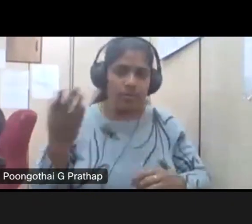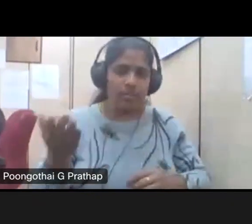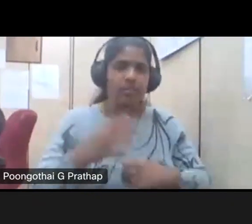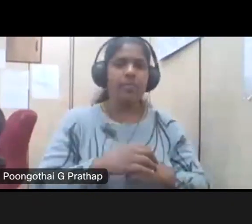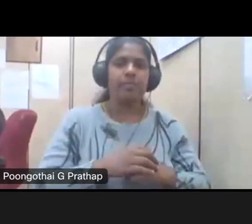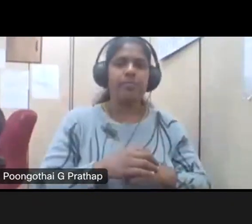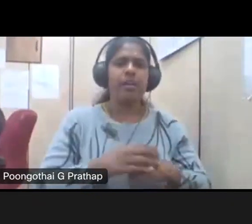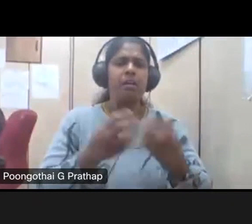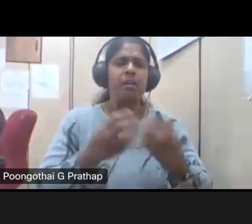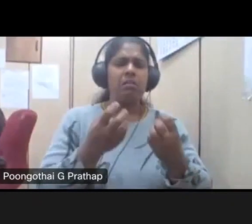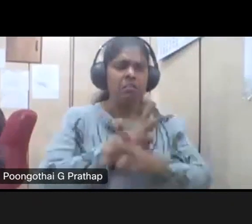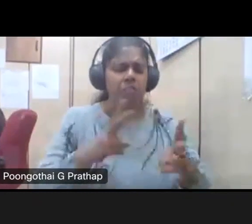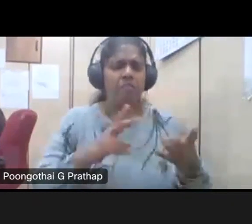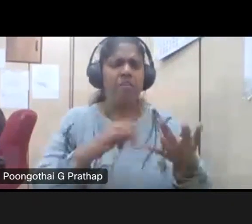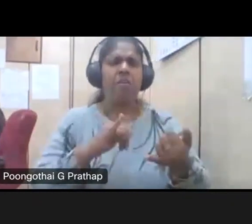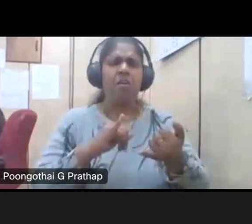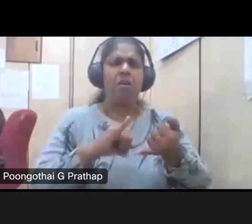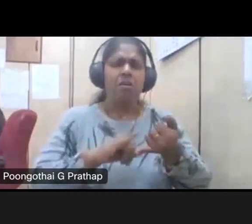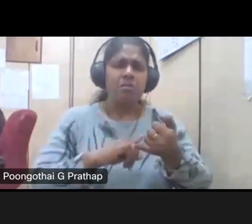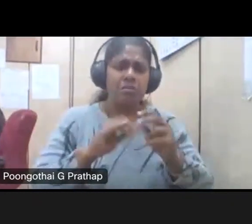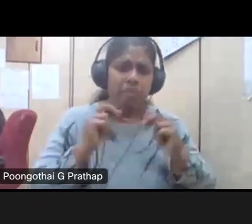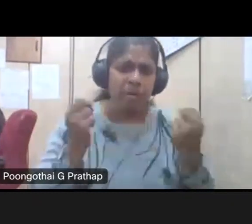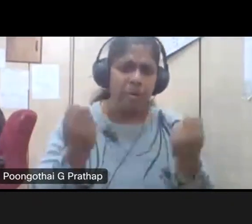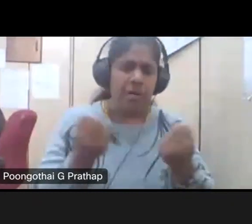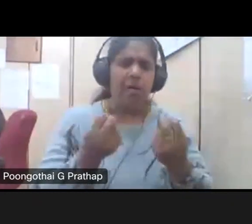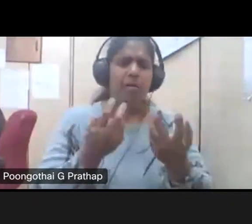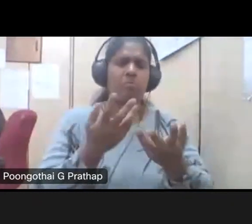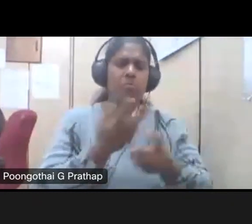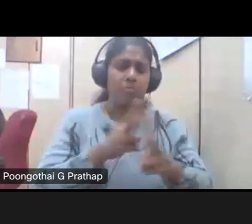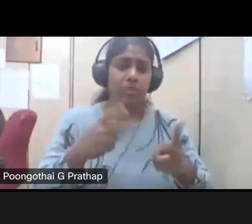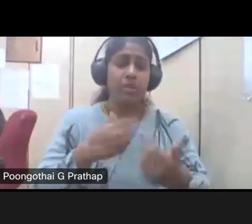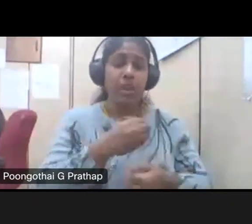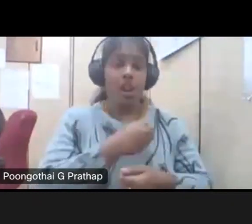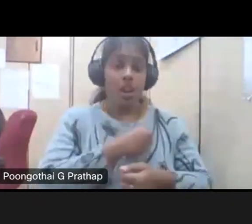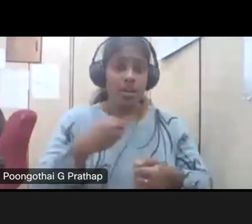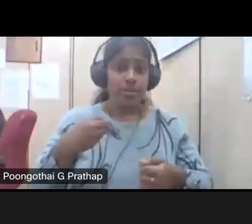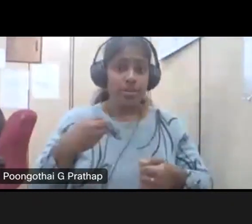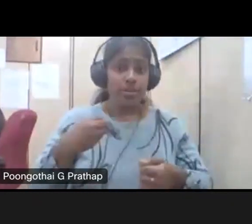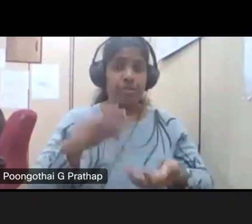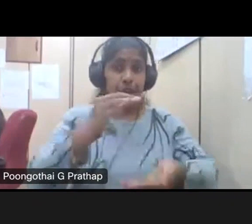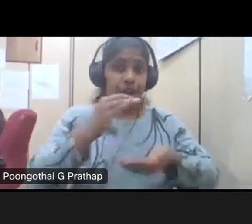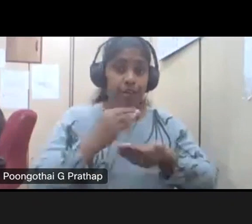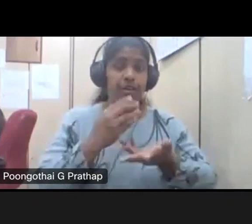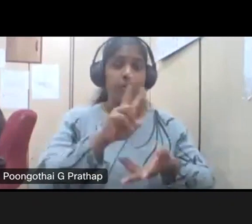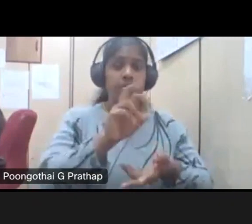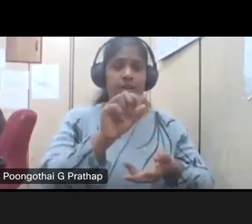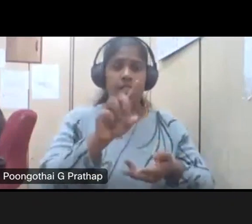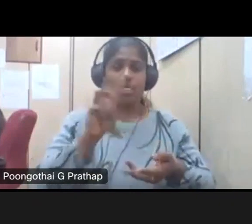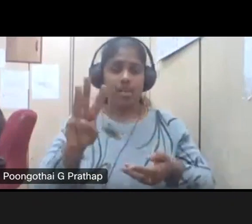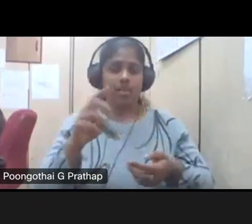and has deservedly won the Best Doctor Award from IMA Delhi in 2013.